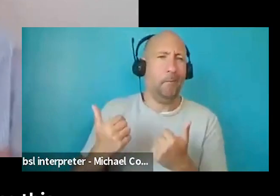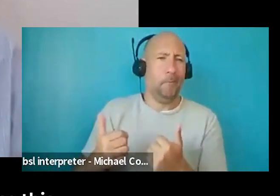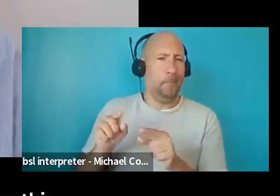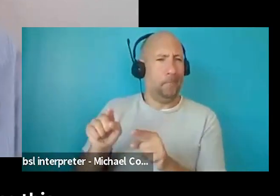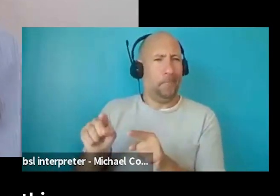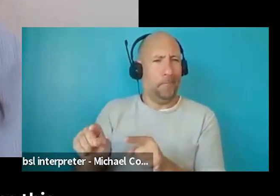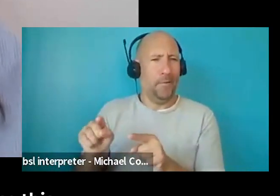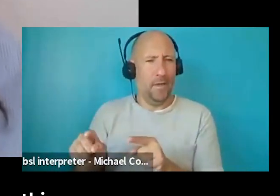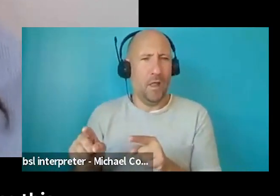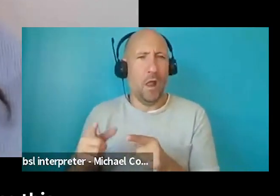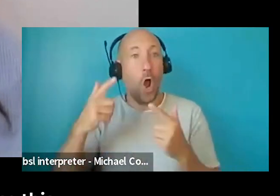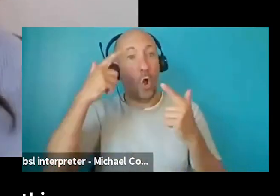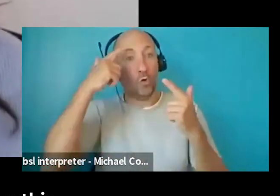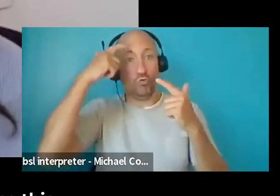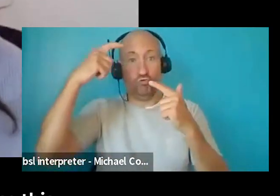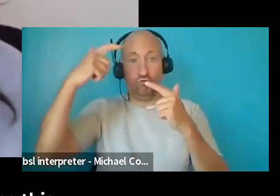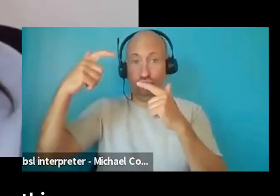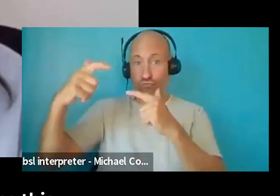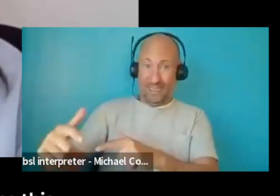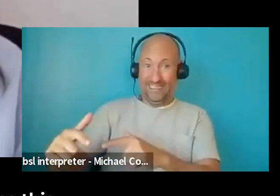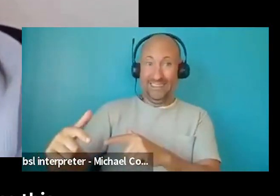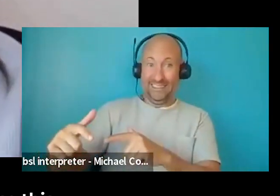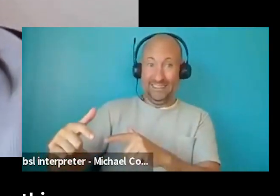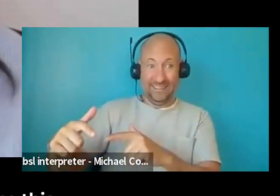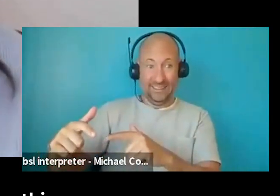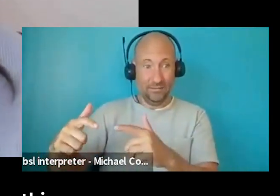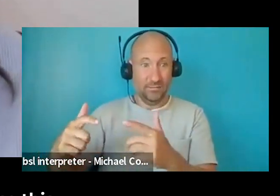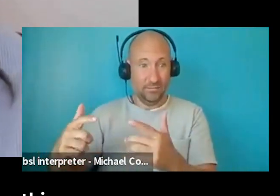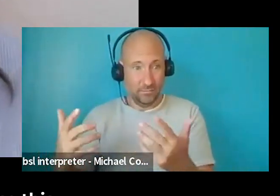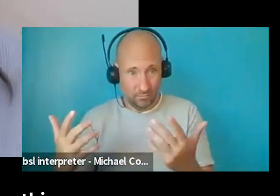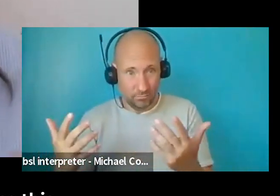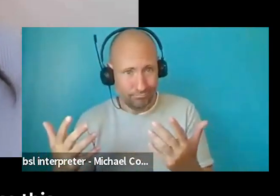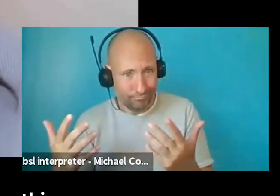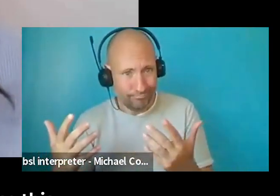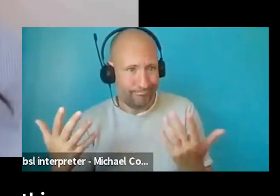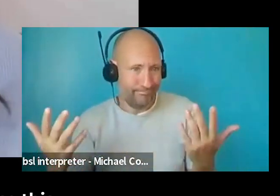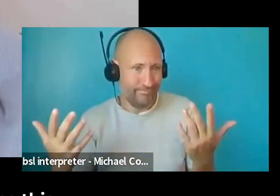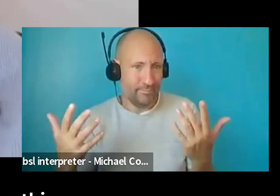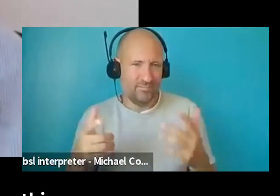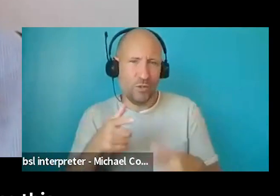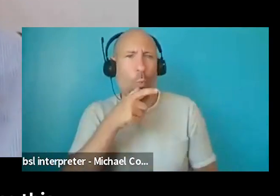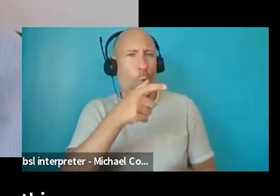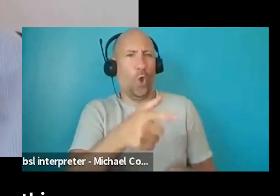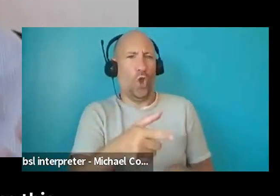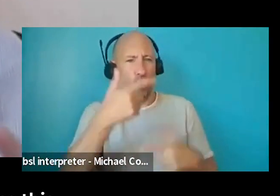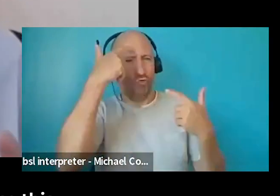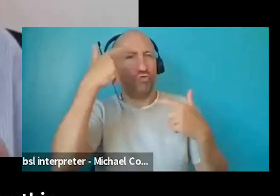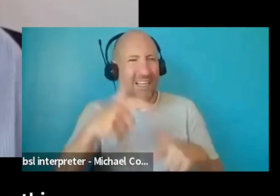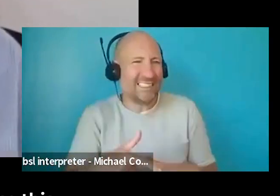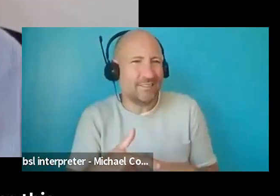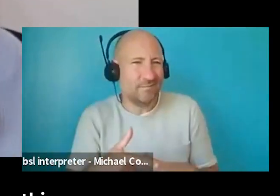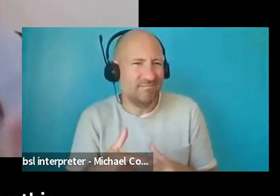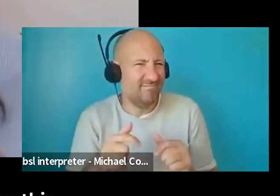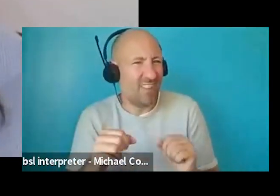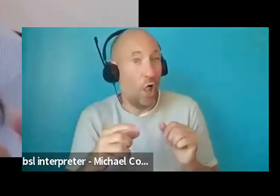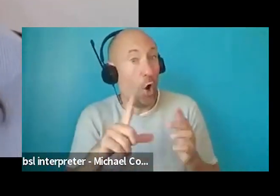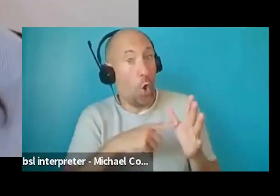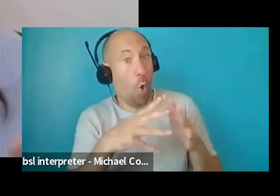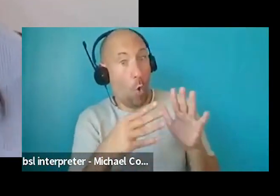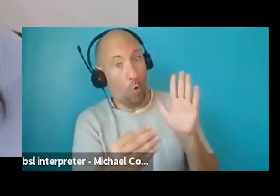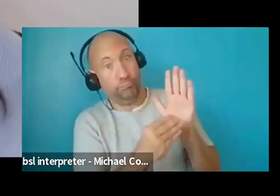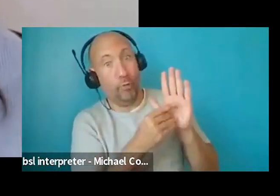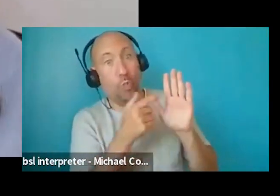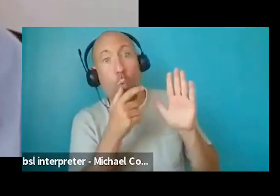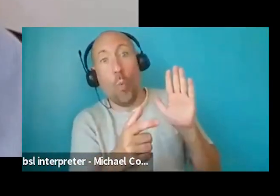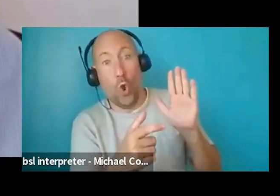about residencies, and because this is also the term which is used in the law. But as